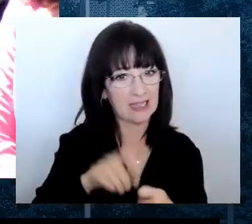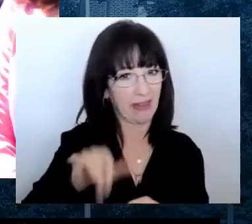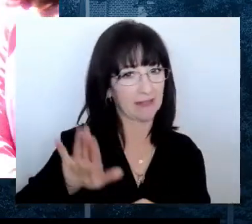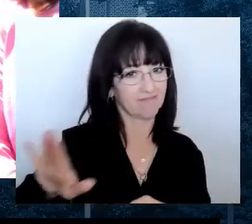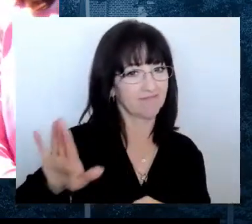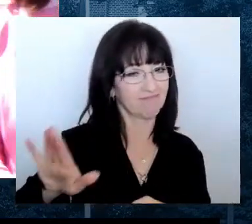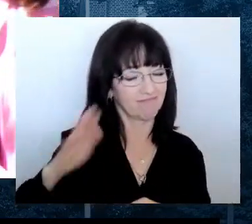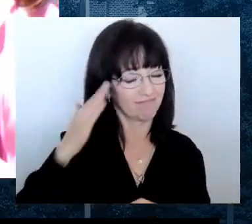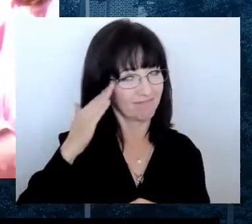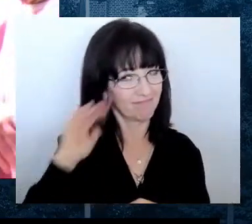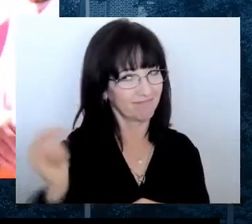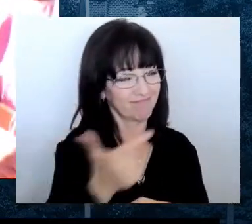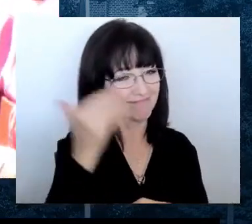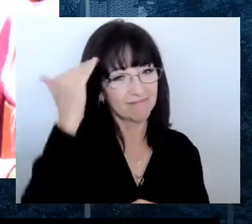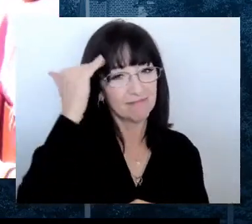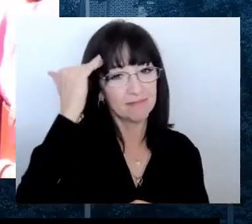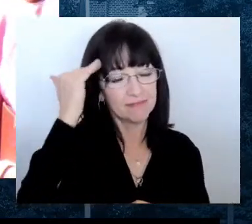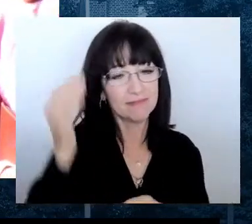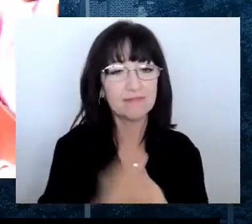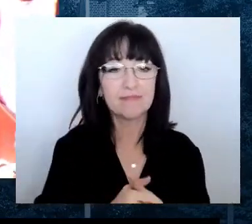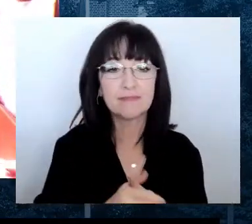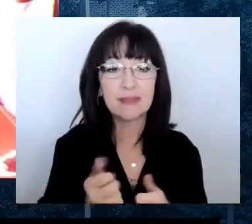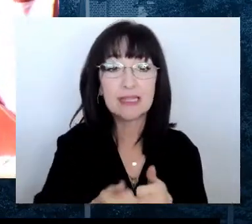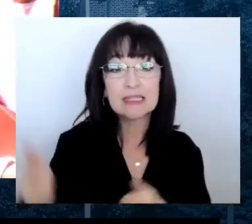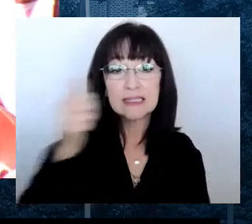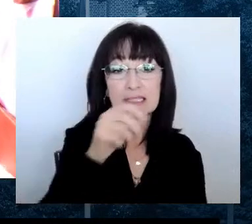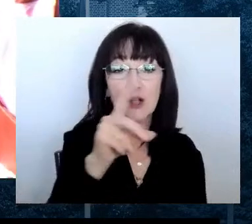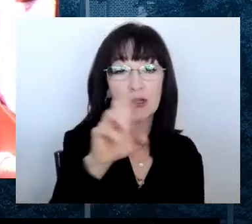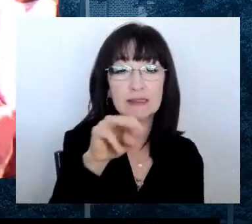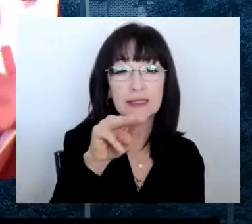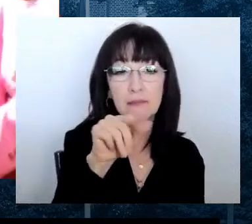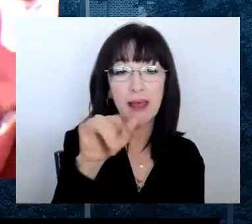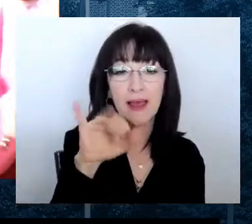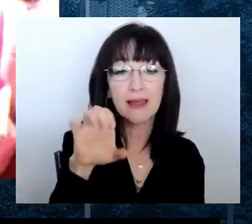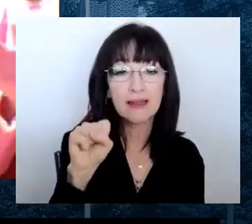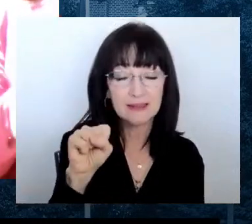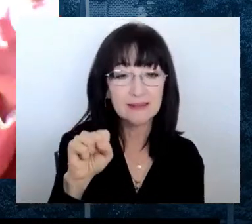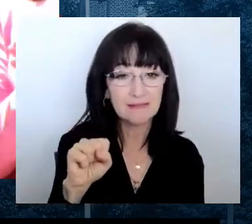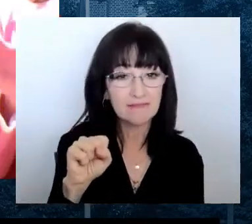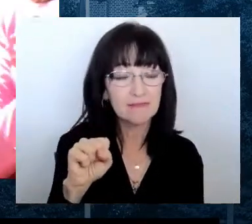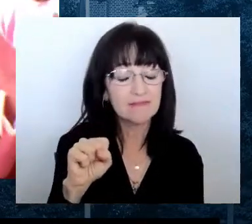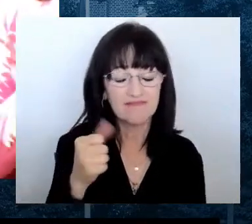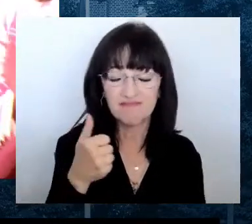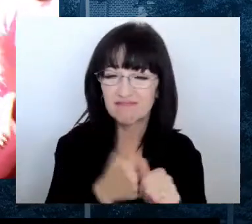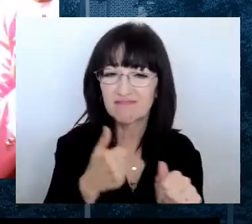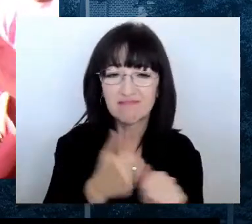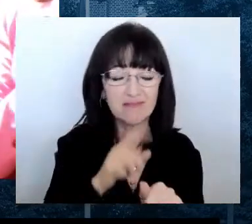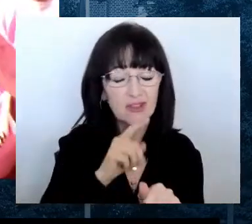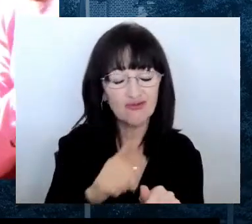DeManius, Secretary DeManius, I don't know that she is here either, but she was incredible.